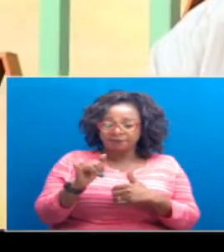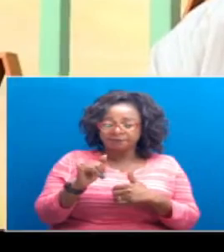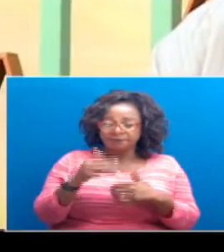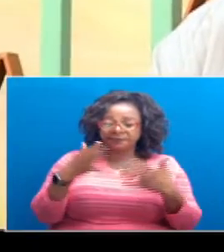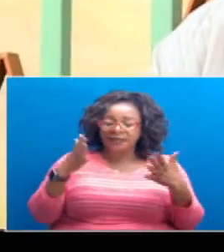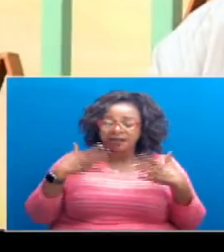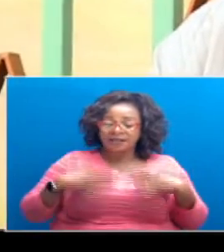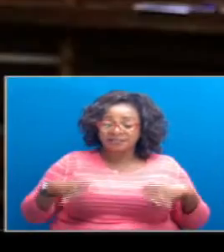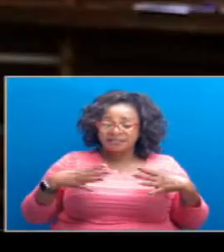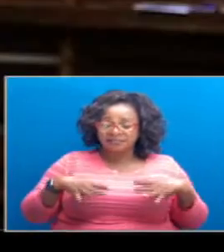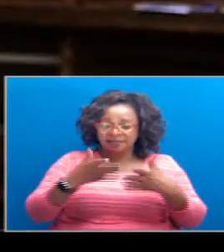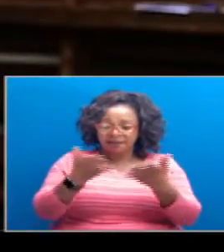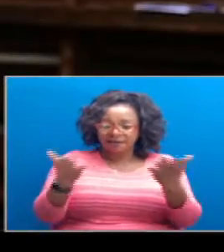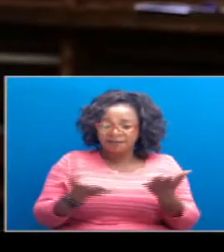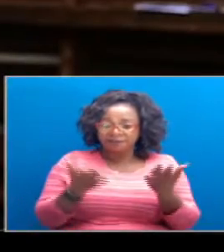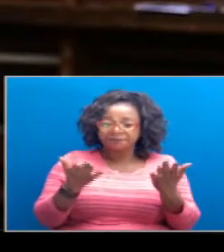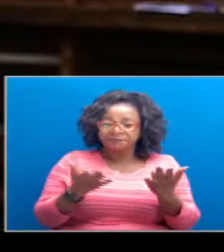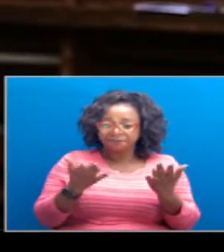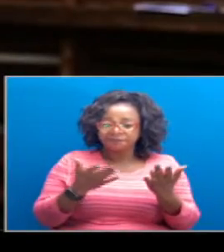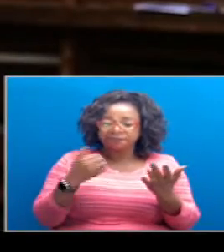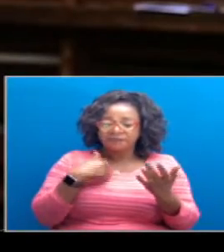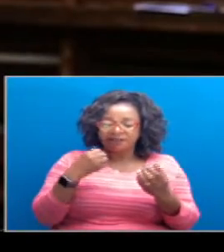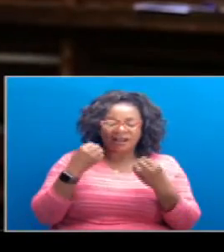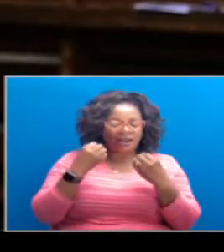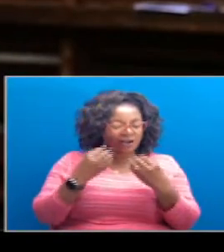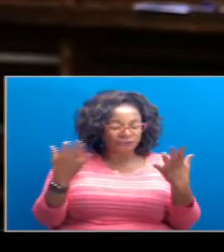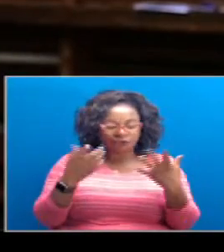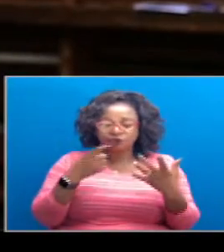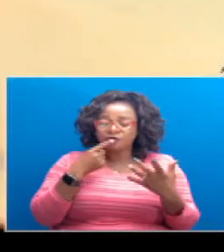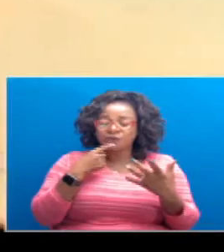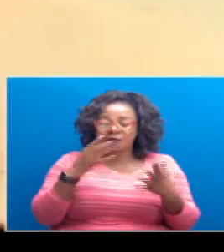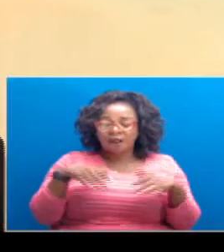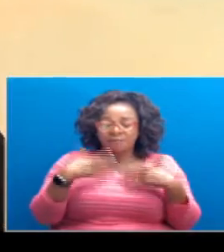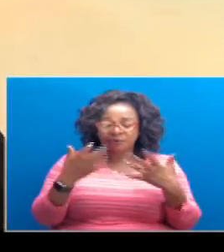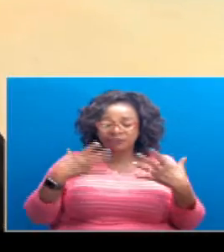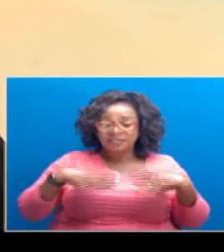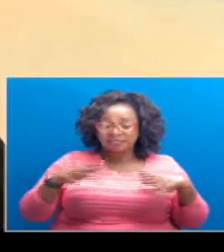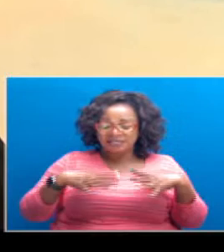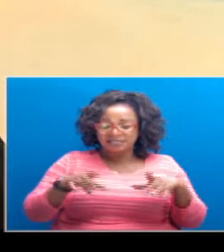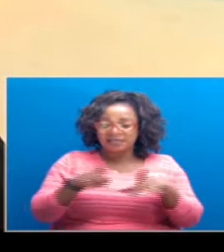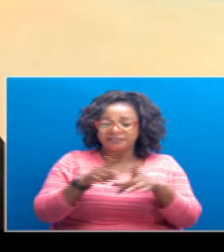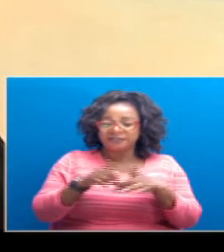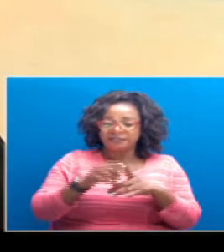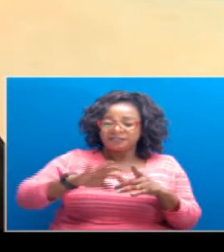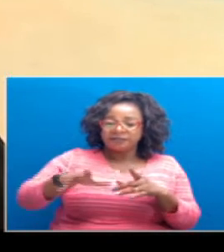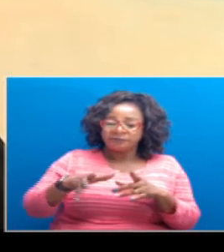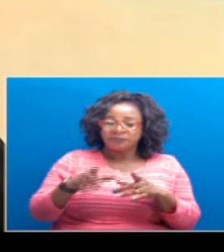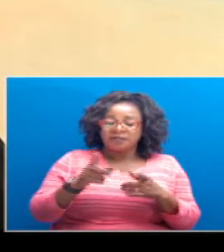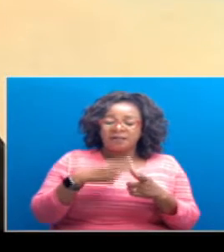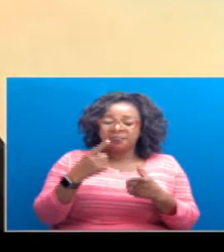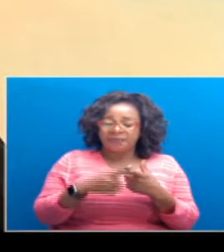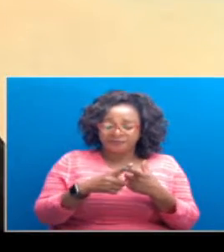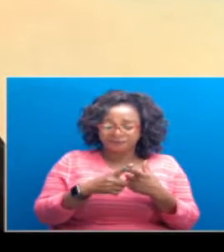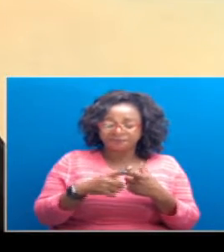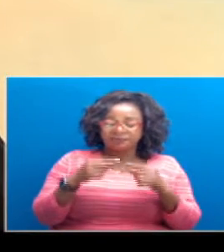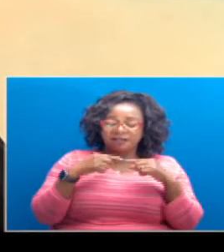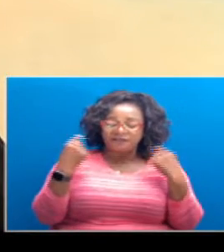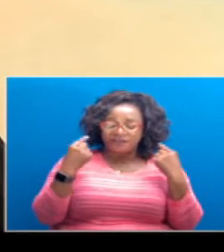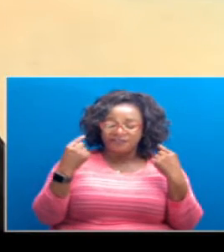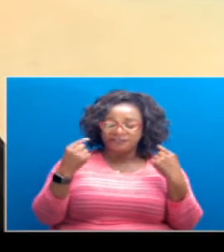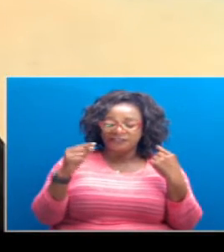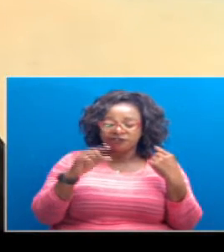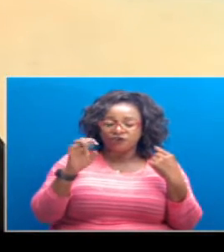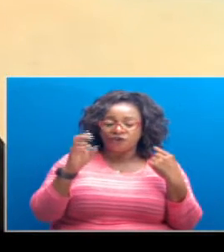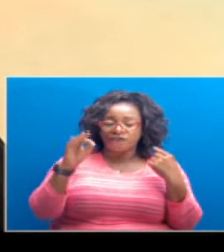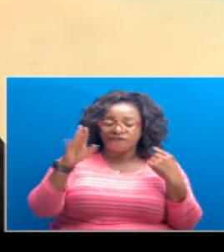resident Kiambu and mother and has quite a lot to say as a resident of the county. And we're also joined by the very Reverend Canon Geoffrey